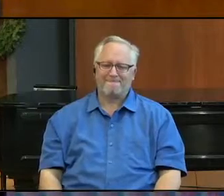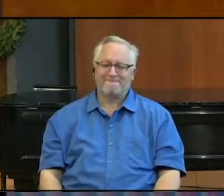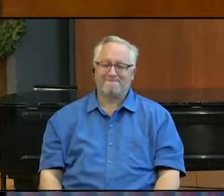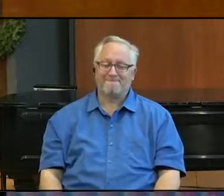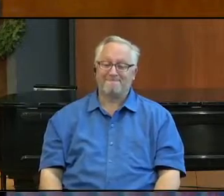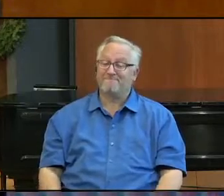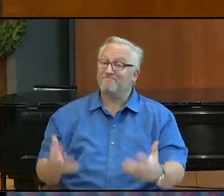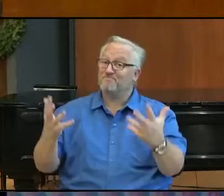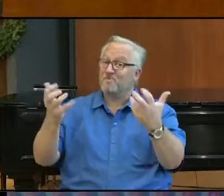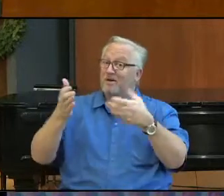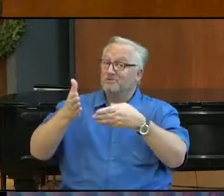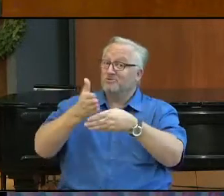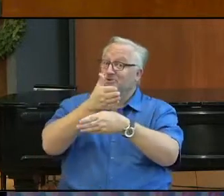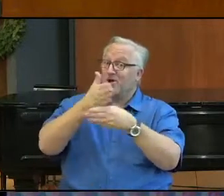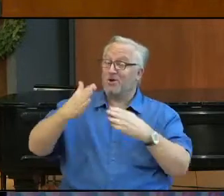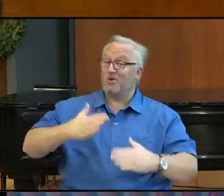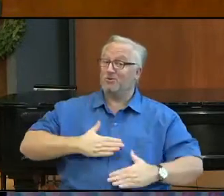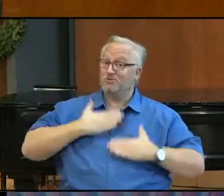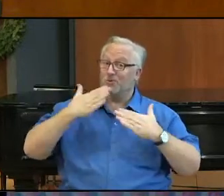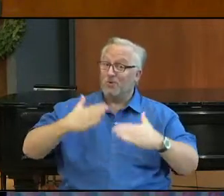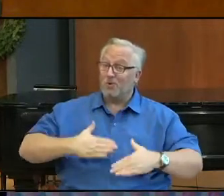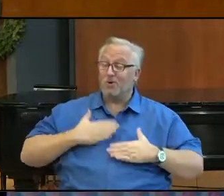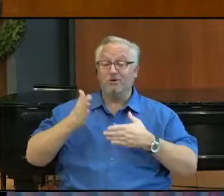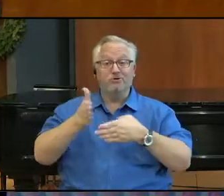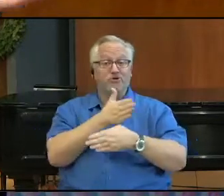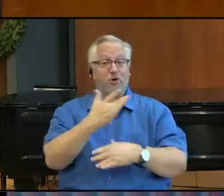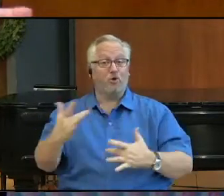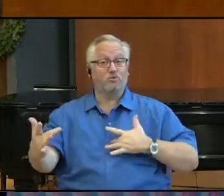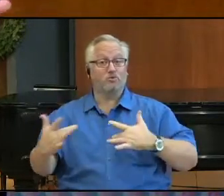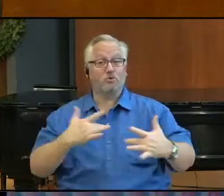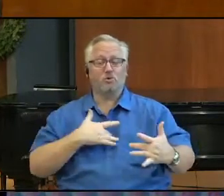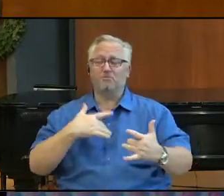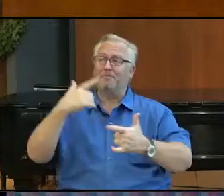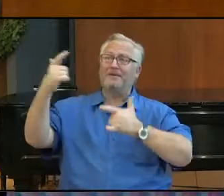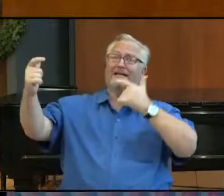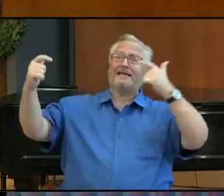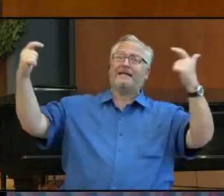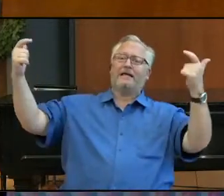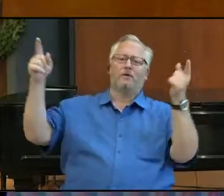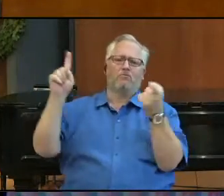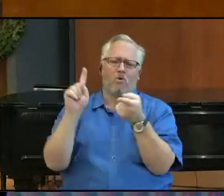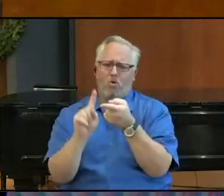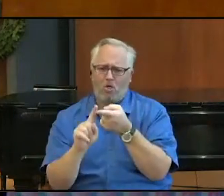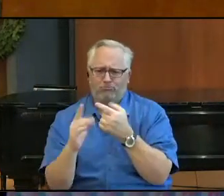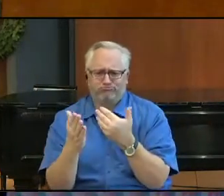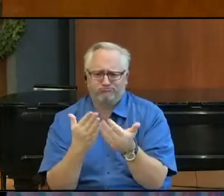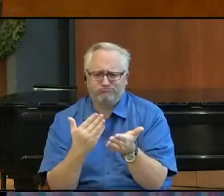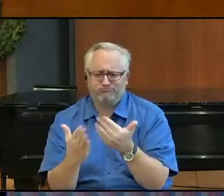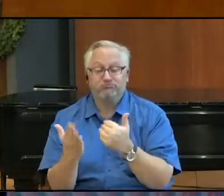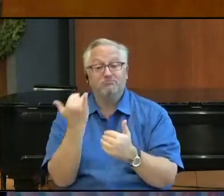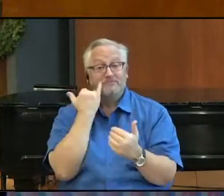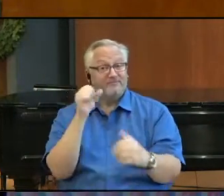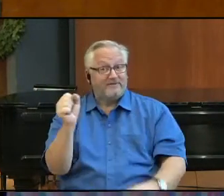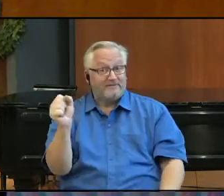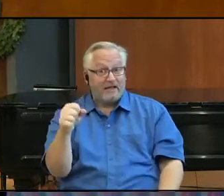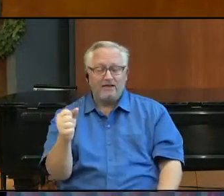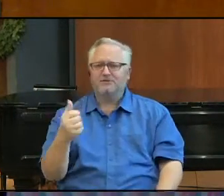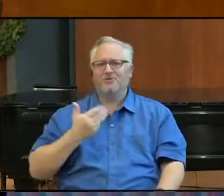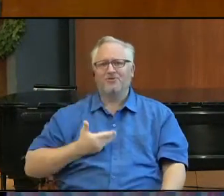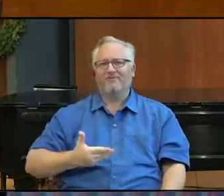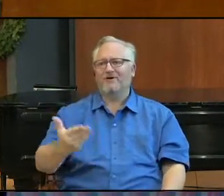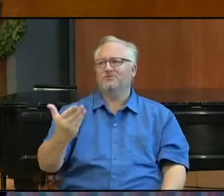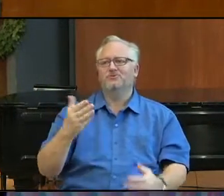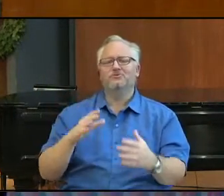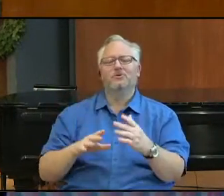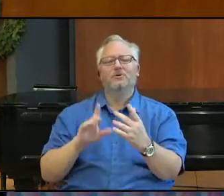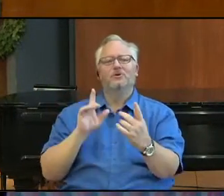Would you like to share a joy or a concern, large or small, this morning? If so, we invite you to speak